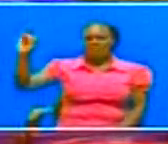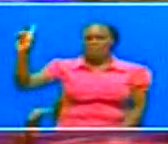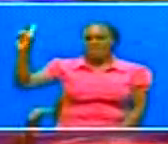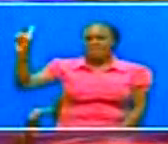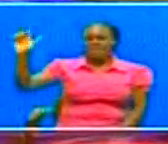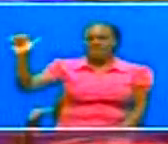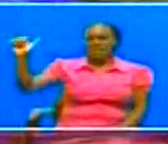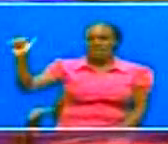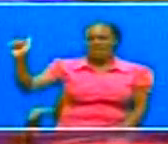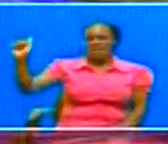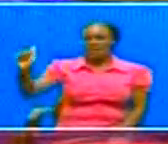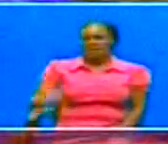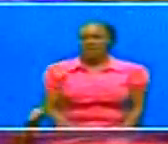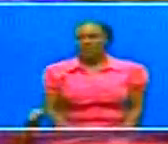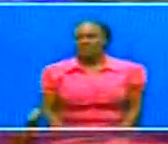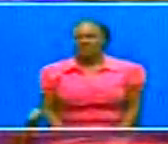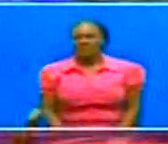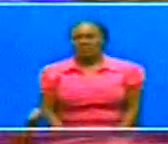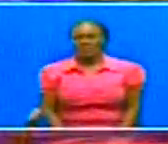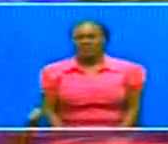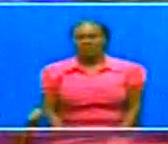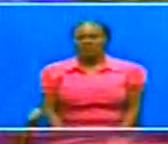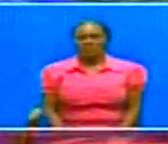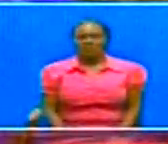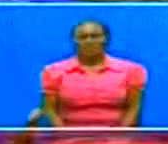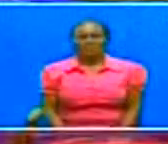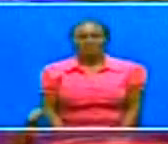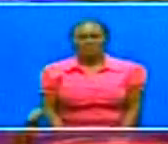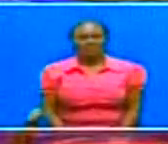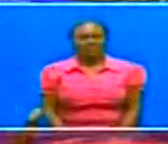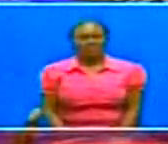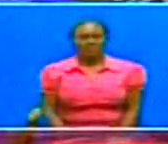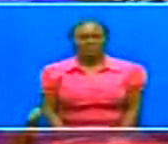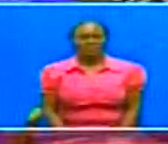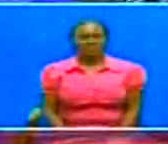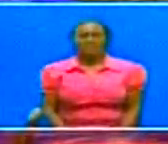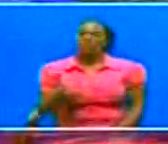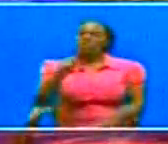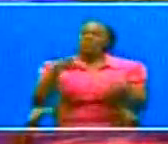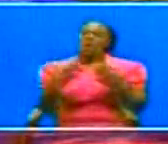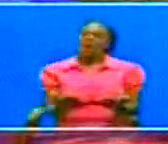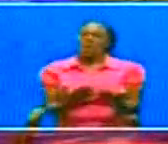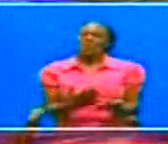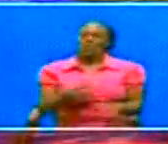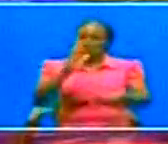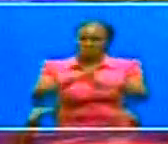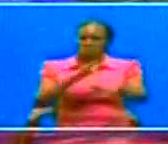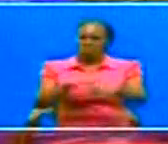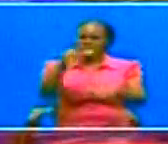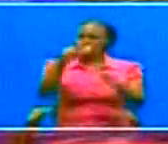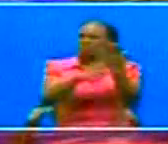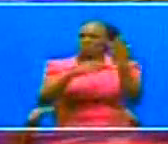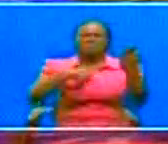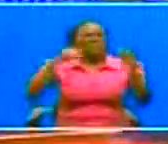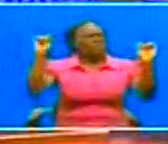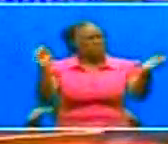look at you. Oh my gosh, you see, I got sweaty hands. I'm on the bench. Yes. How are you, Habida? I'm good. I'm really such good. A superstar. I mean, I can't